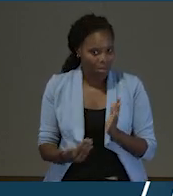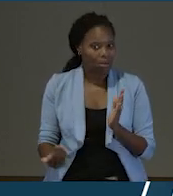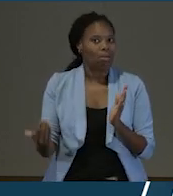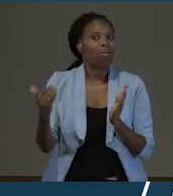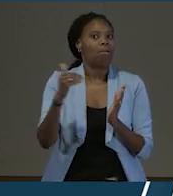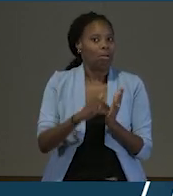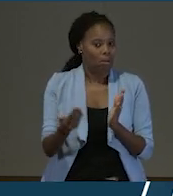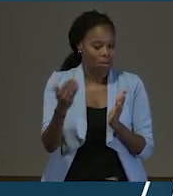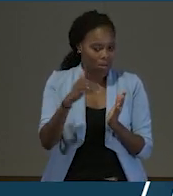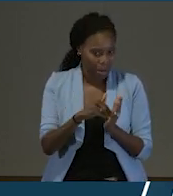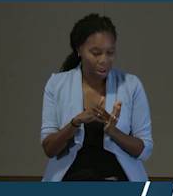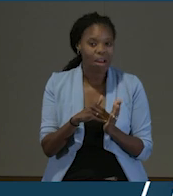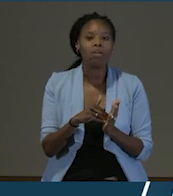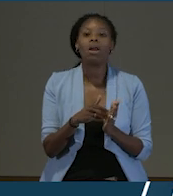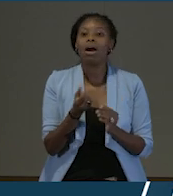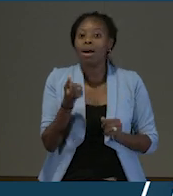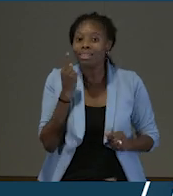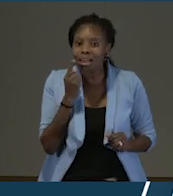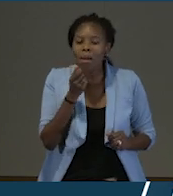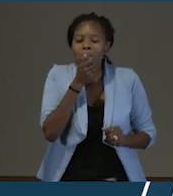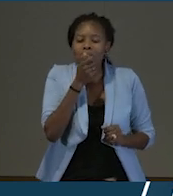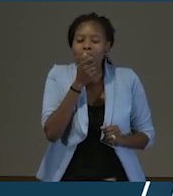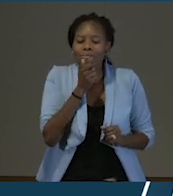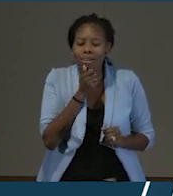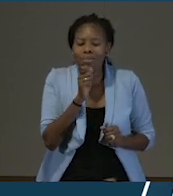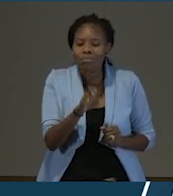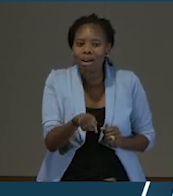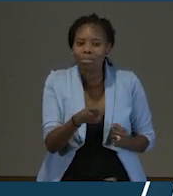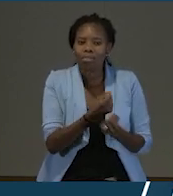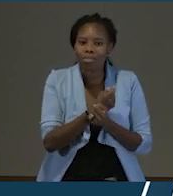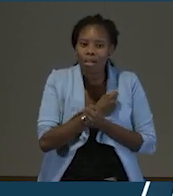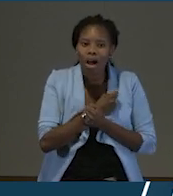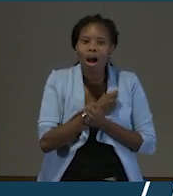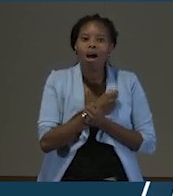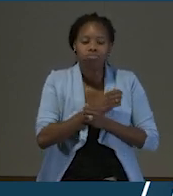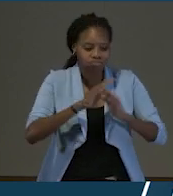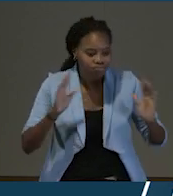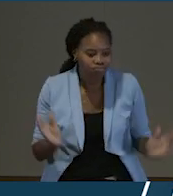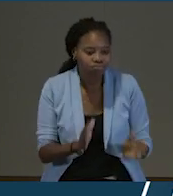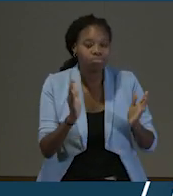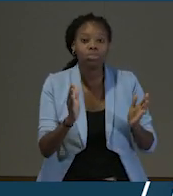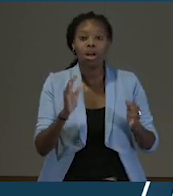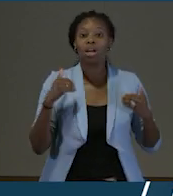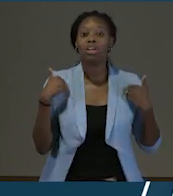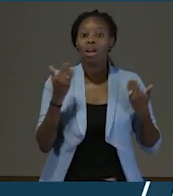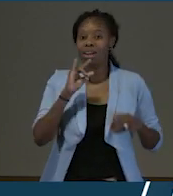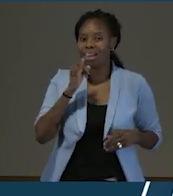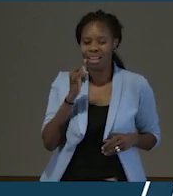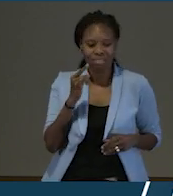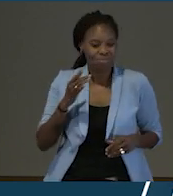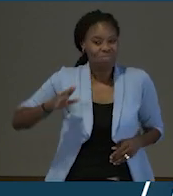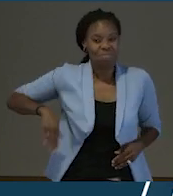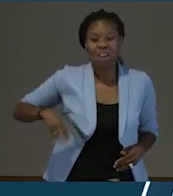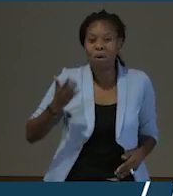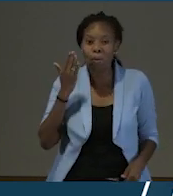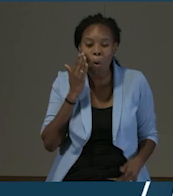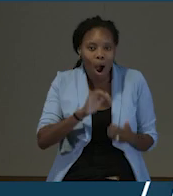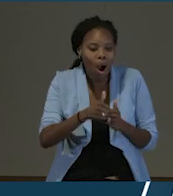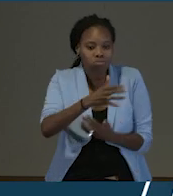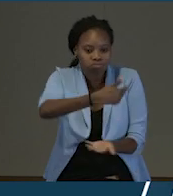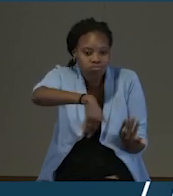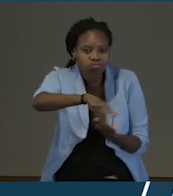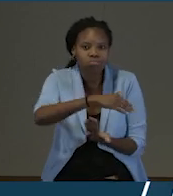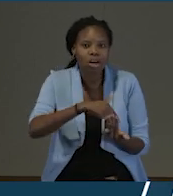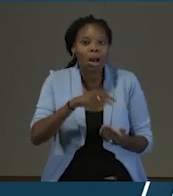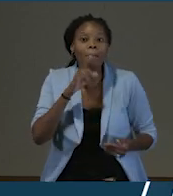lot of patience, a lot of love, and a lot of attention. Young children don't know how to interact with others because, again, they are rightfully